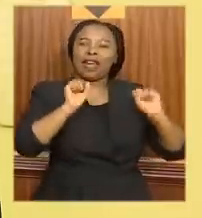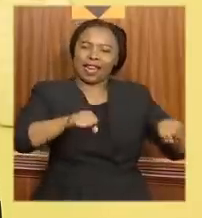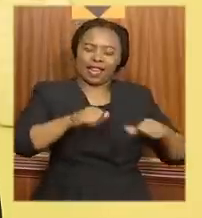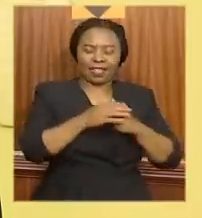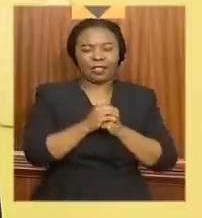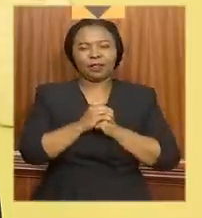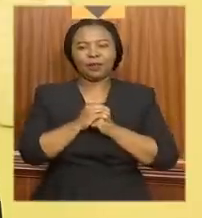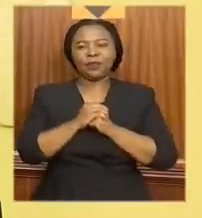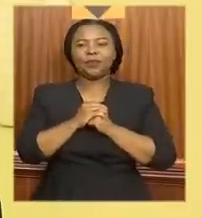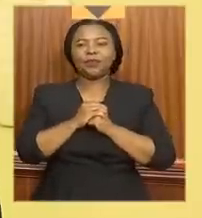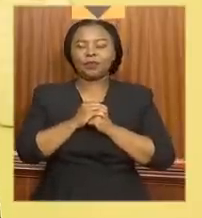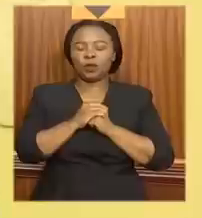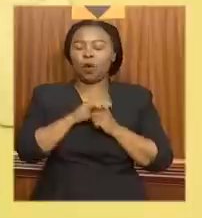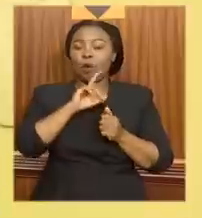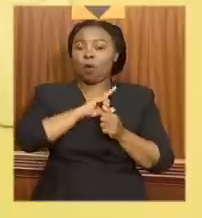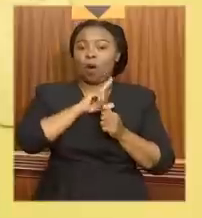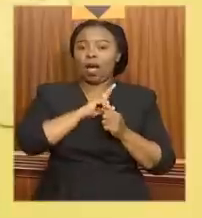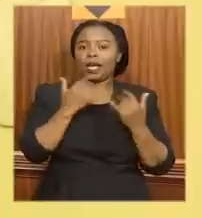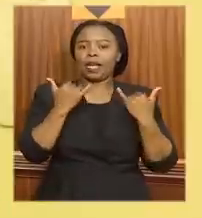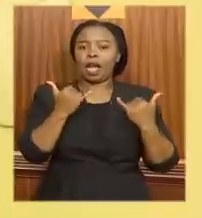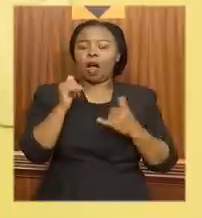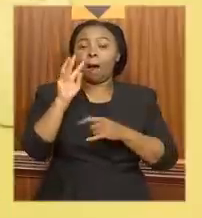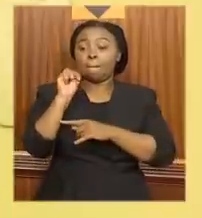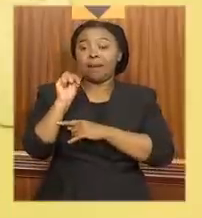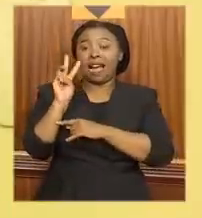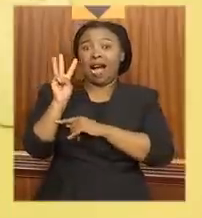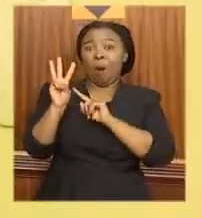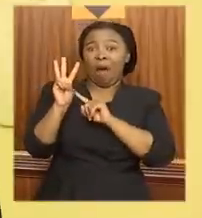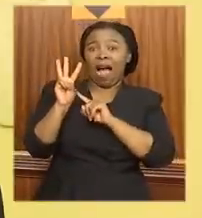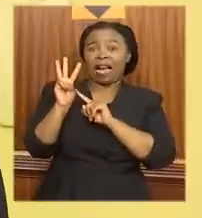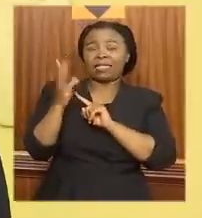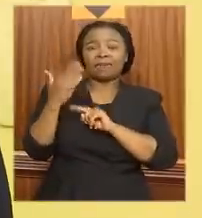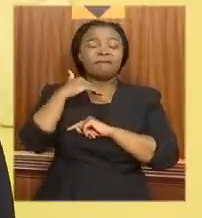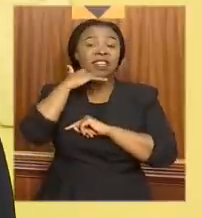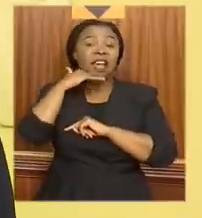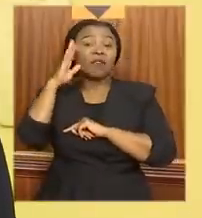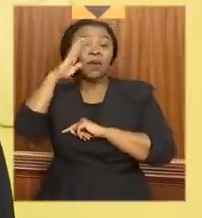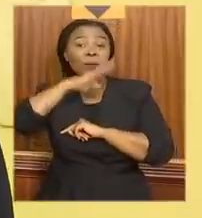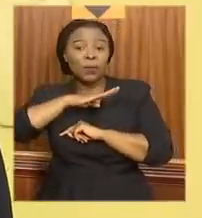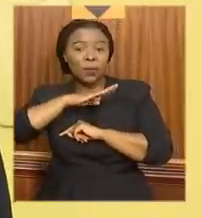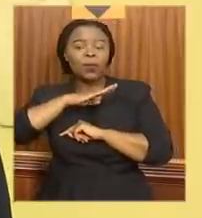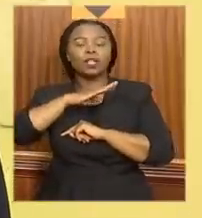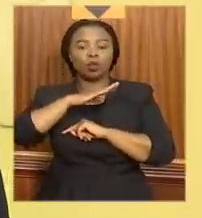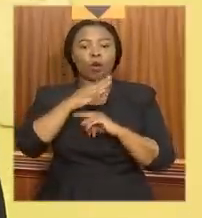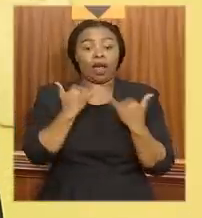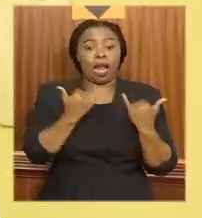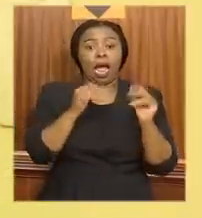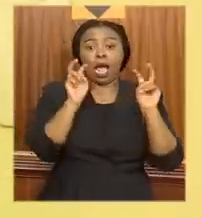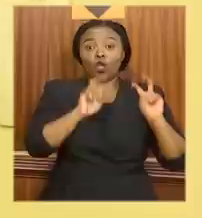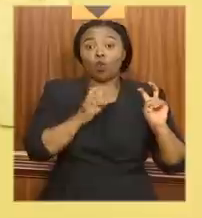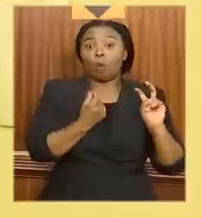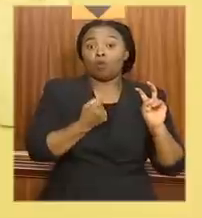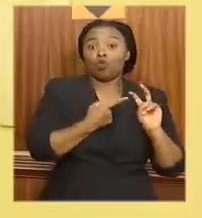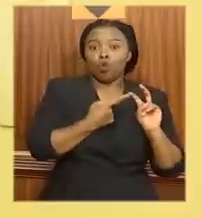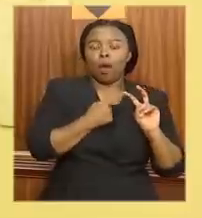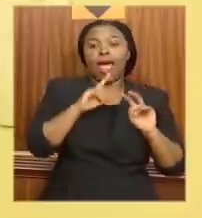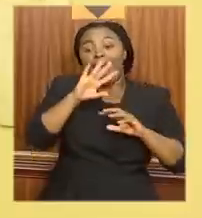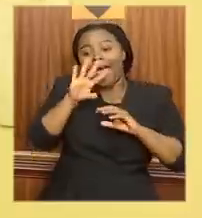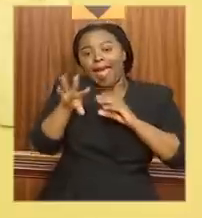As part of addressing the shortage of megawatts, Eskom will now also purchase additional